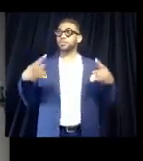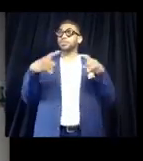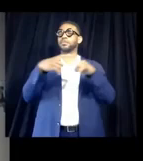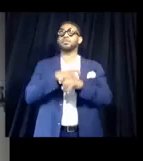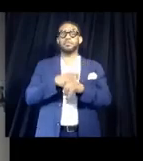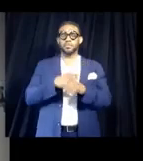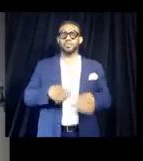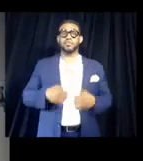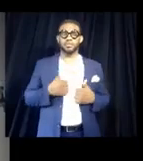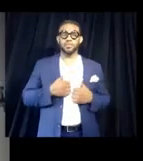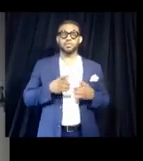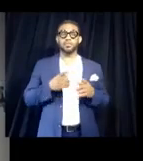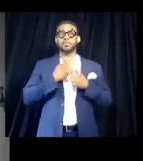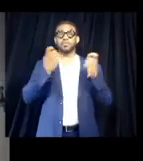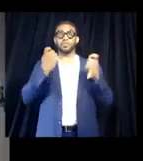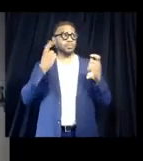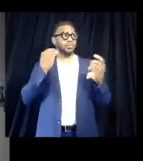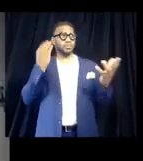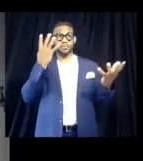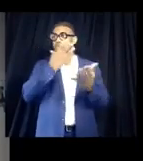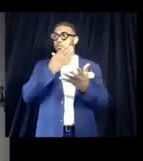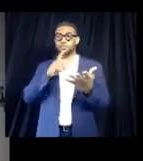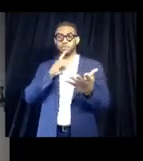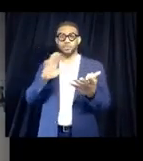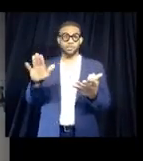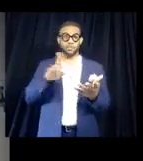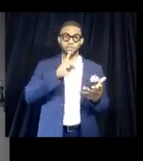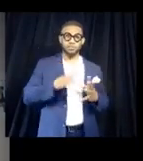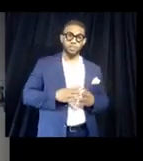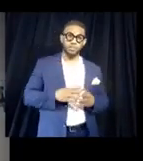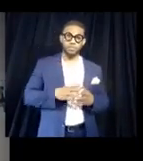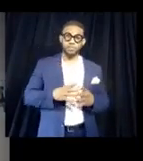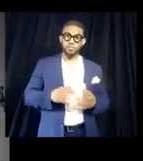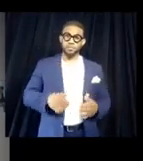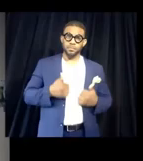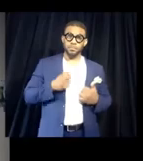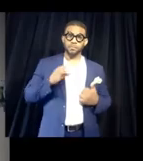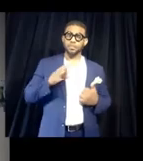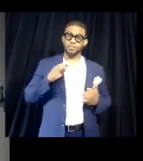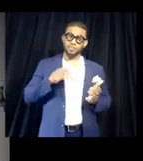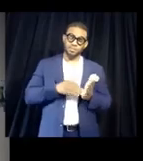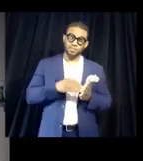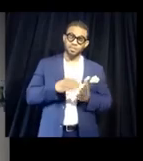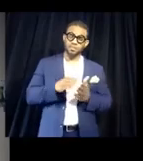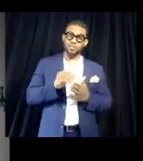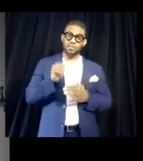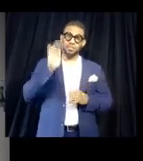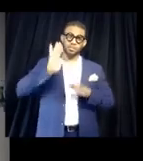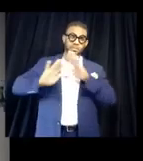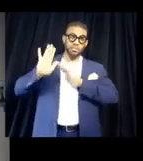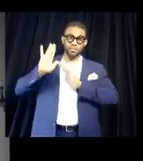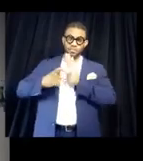their complex existence in celebration of the beauty that is their being and the survivance of the thousands